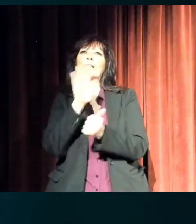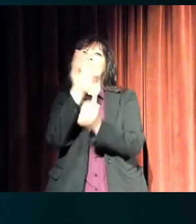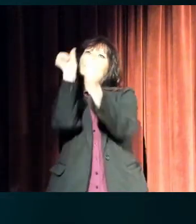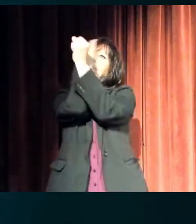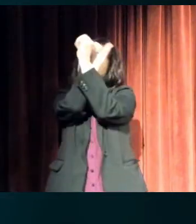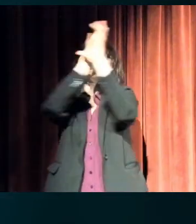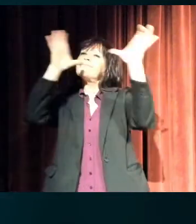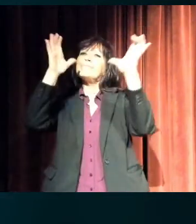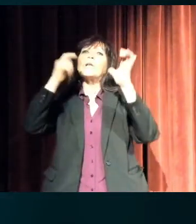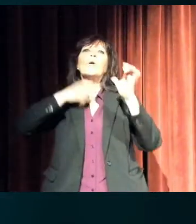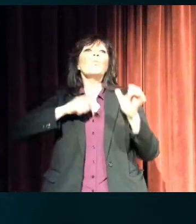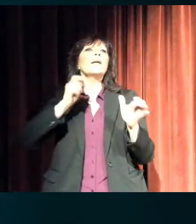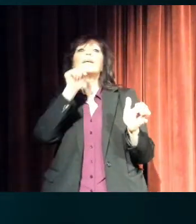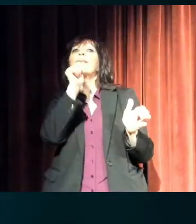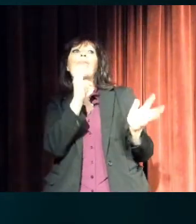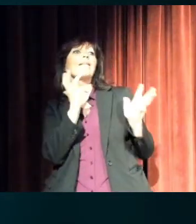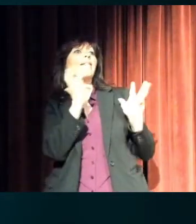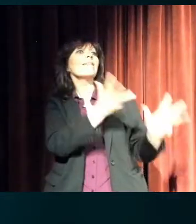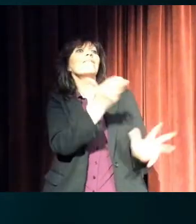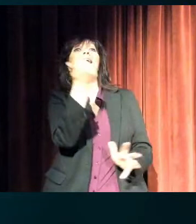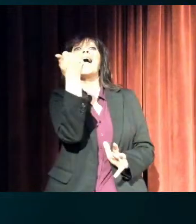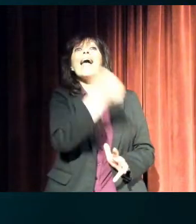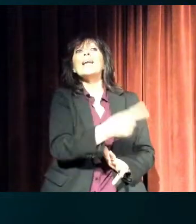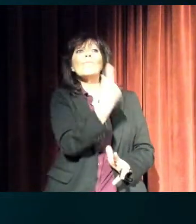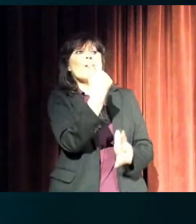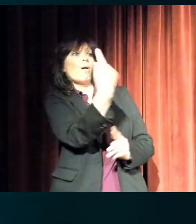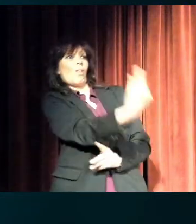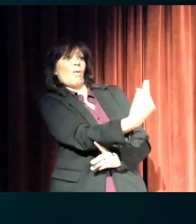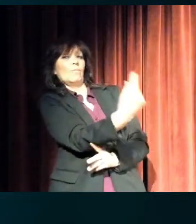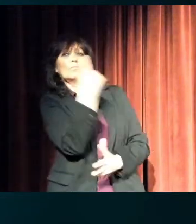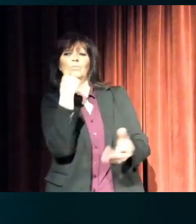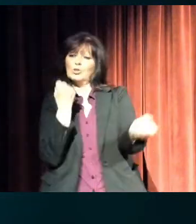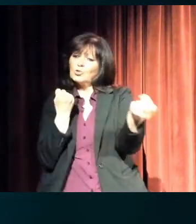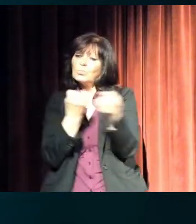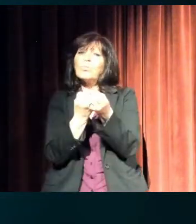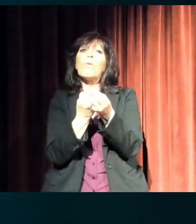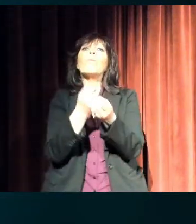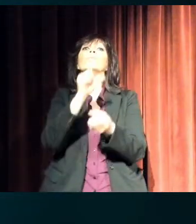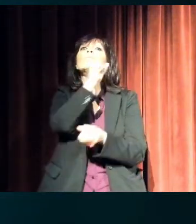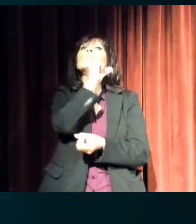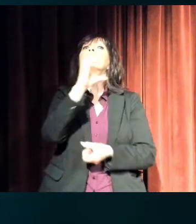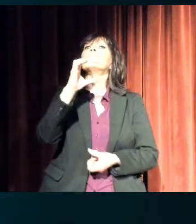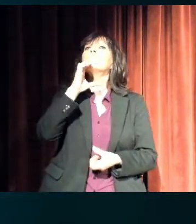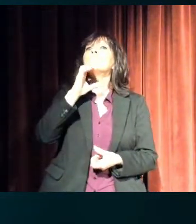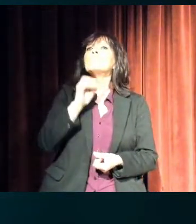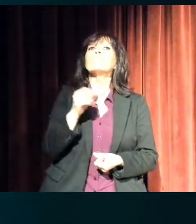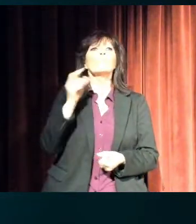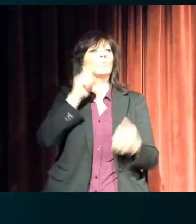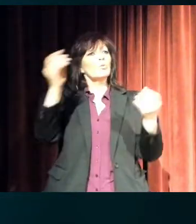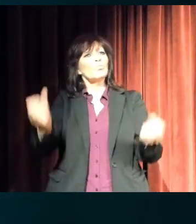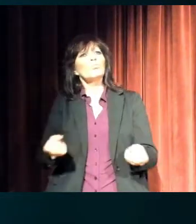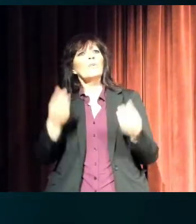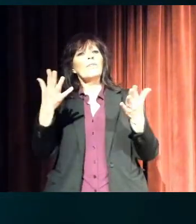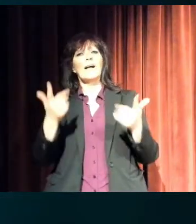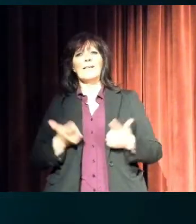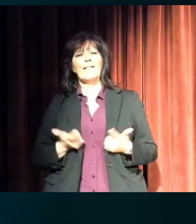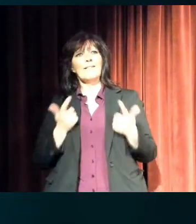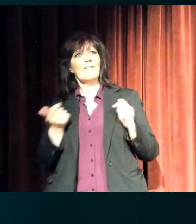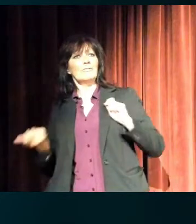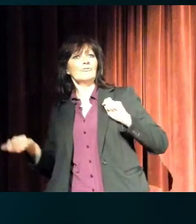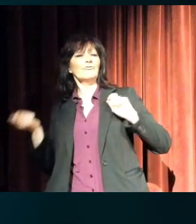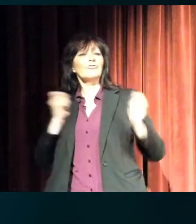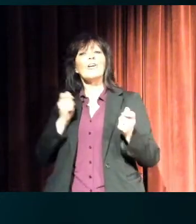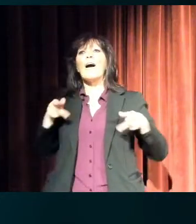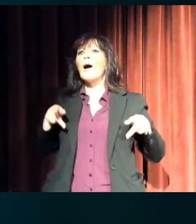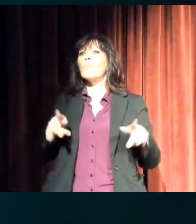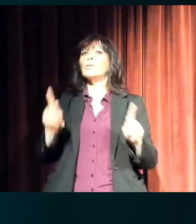that we will leave no one behind. We will support our older adults, provide life-changing